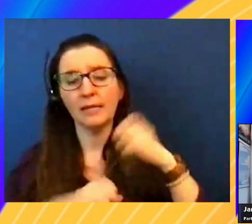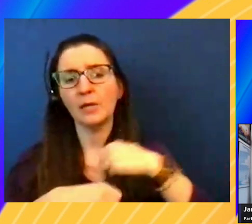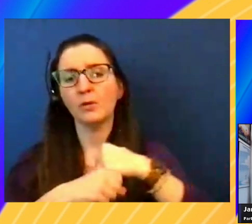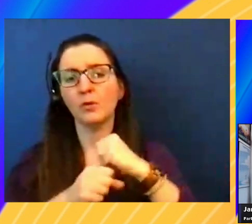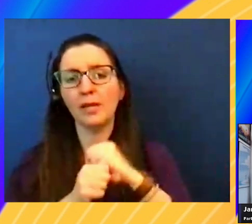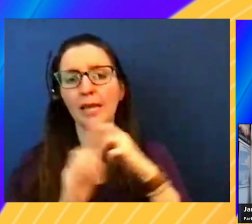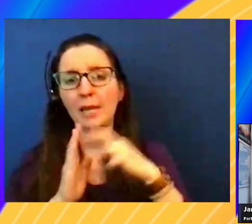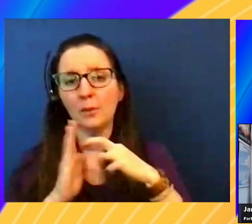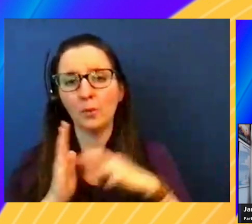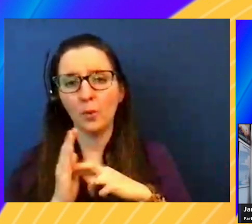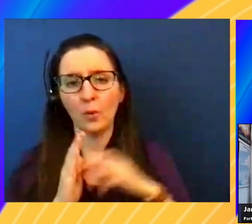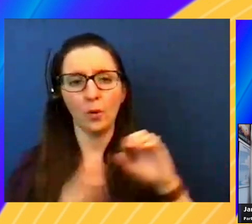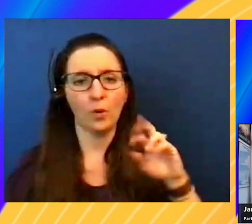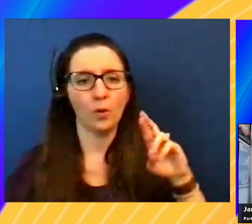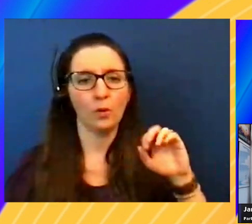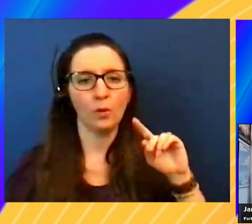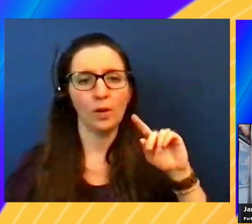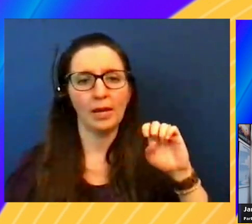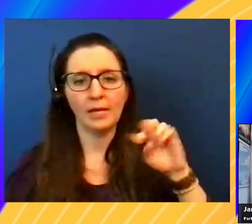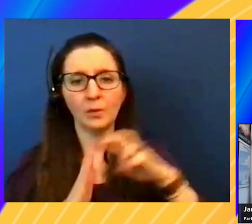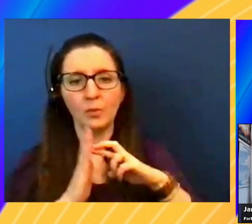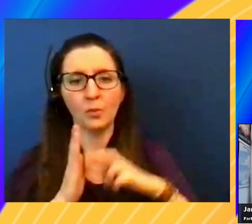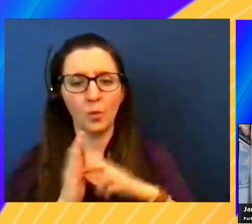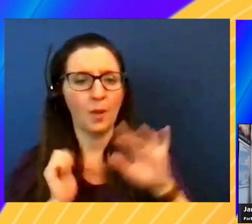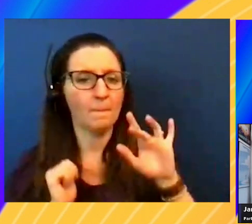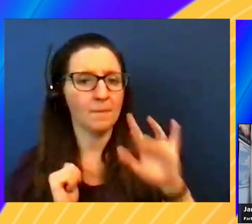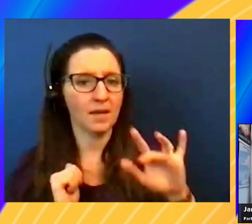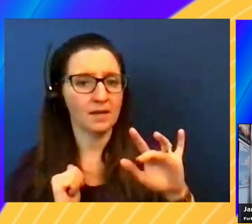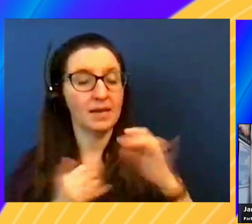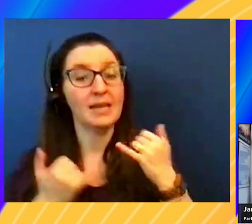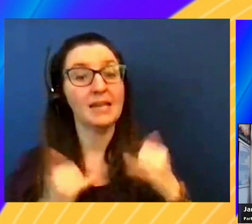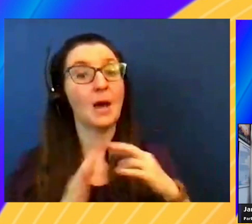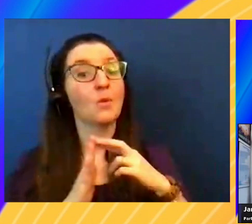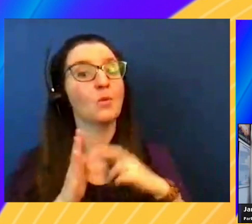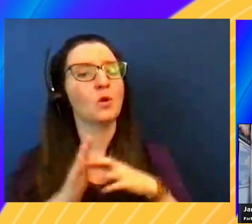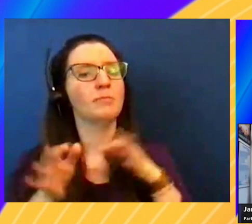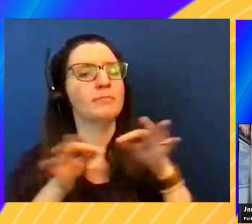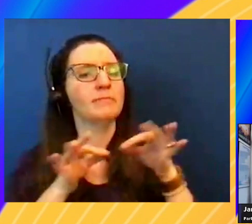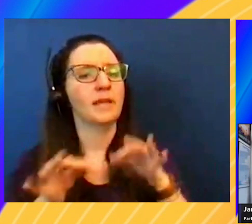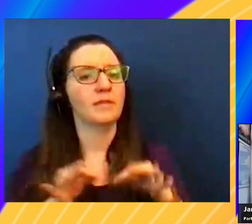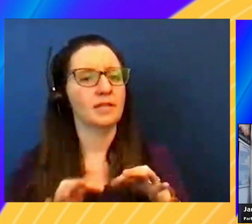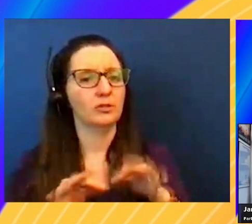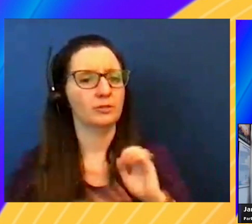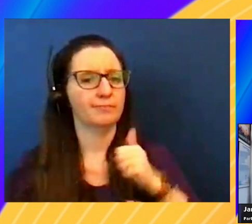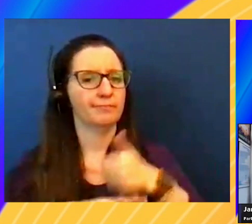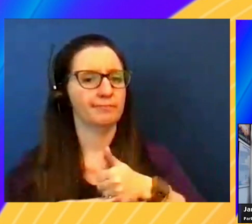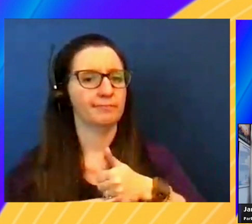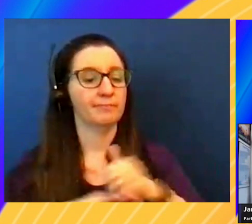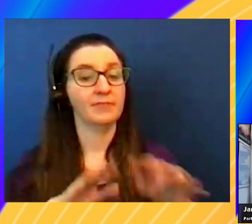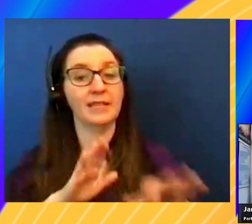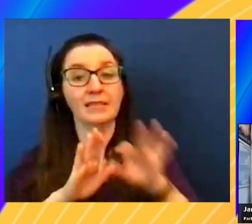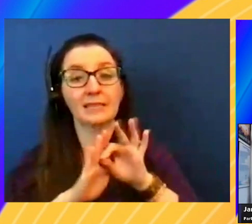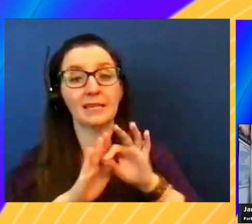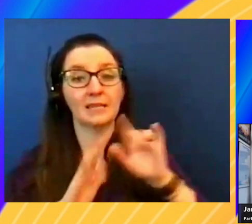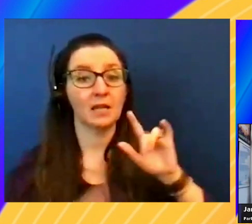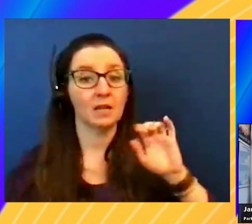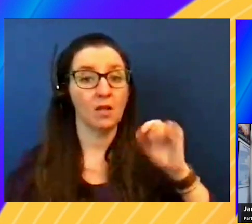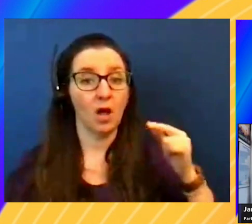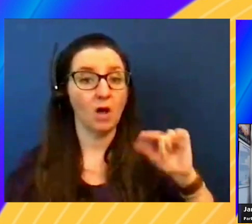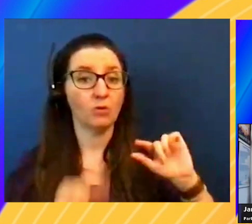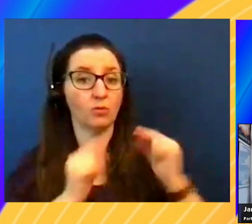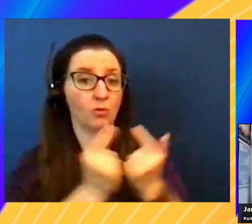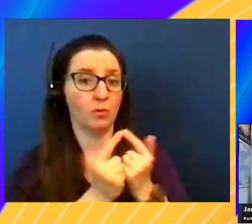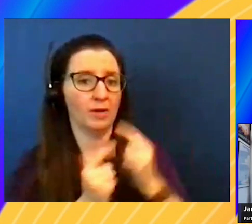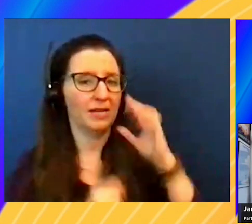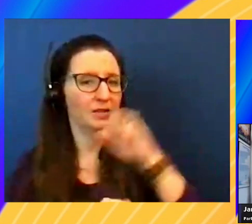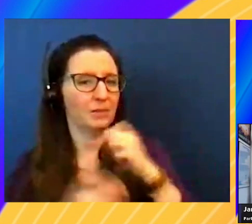start defining our rule definition. And we'll start by selecting a log group. Now, this is assuming you already have security